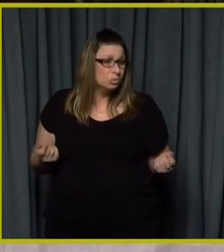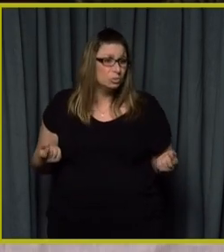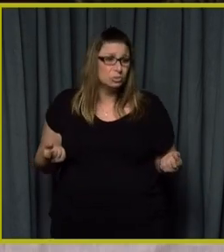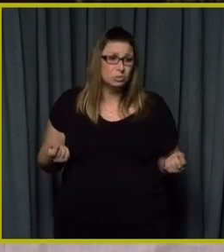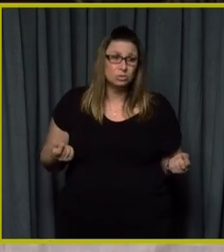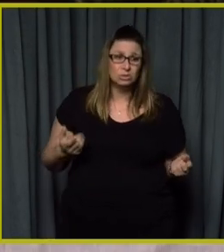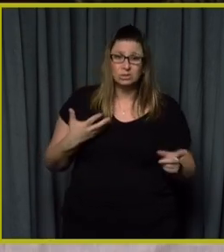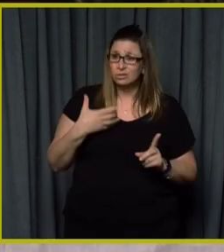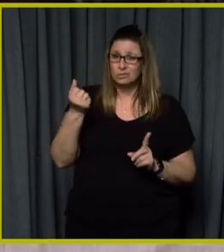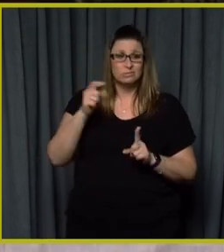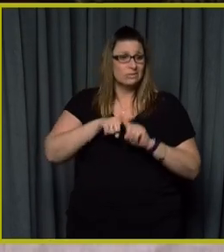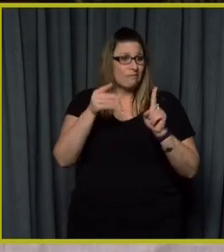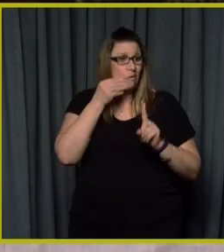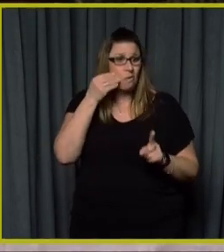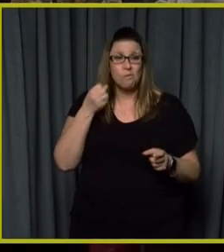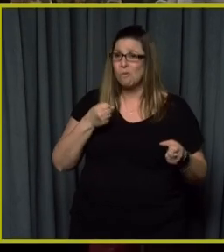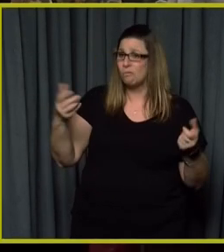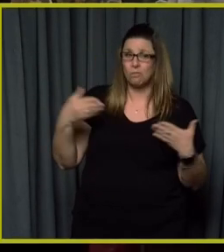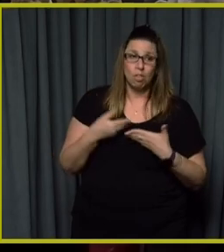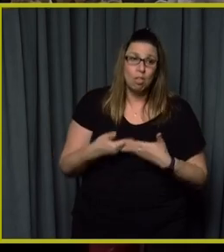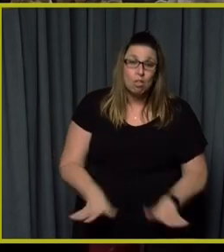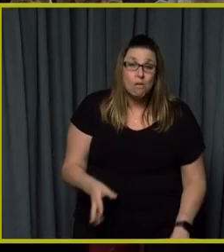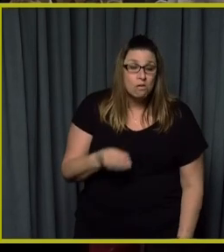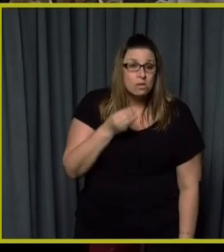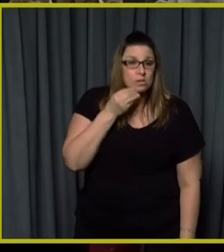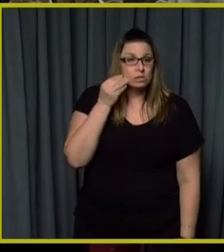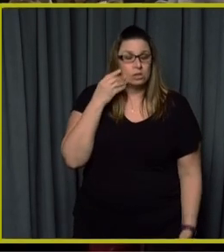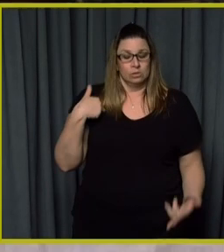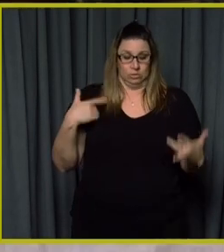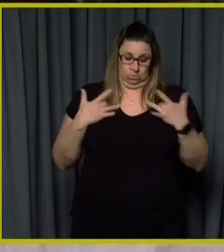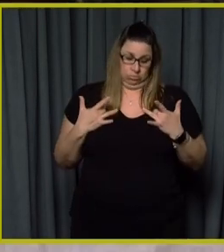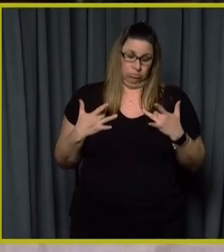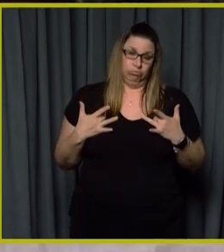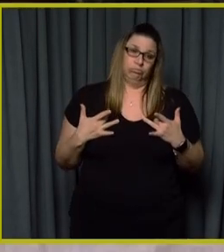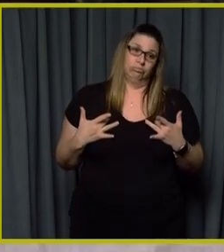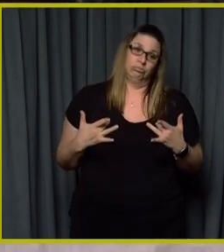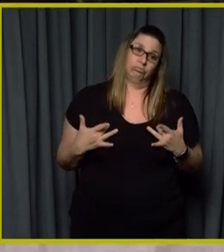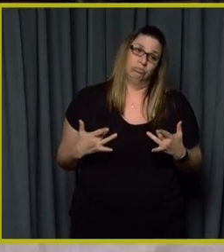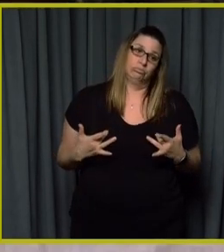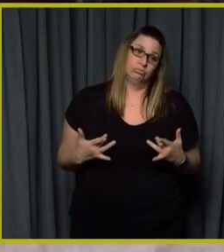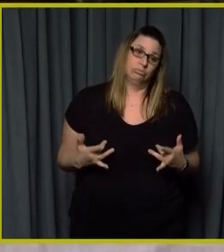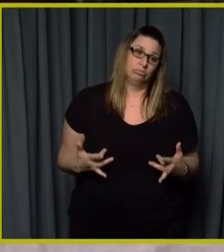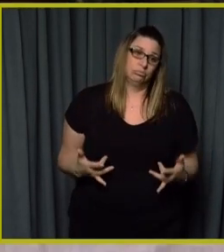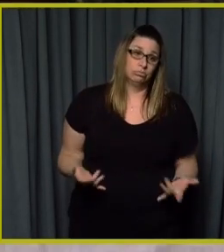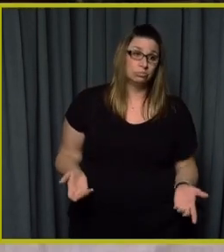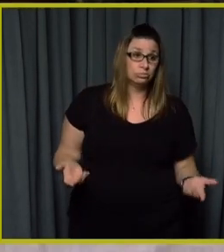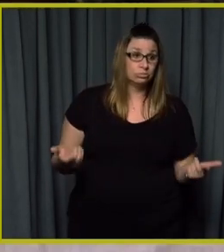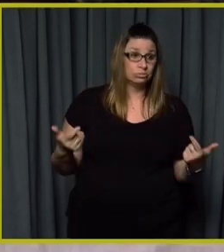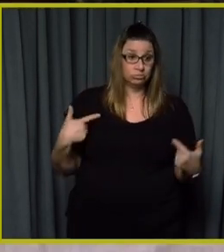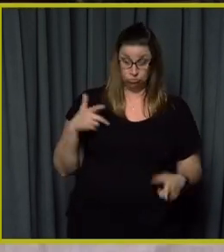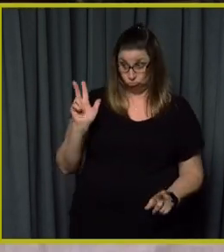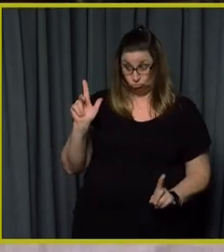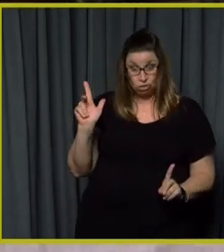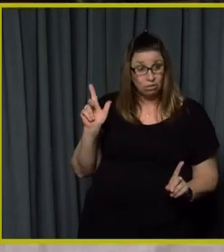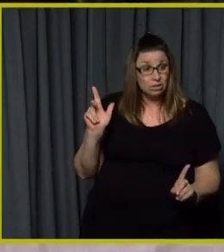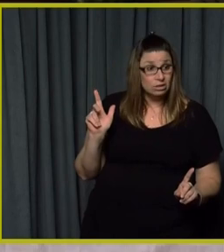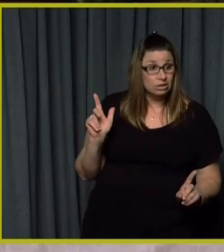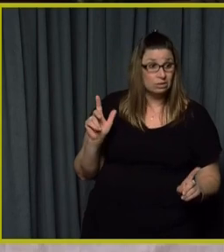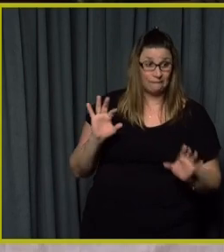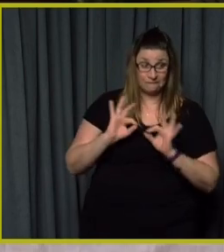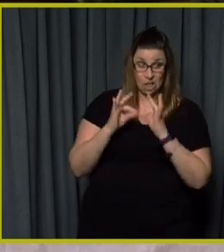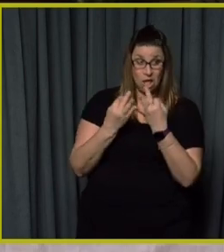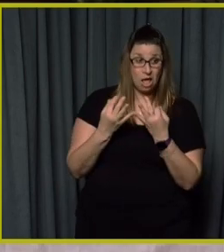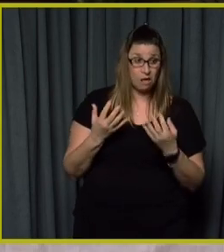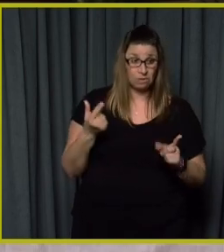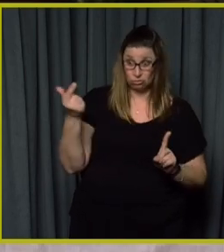it's not just about one of us. 23 families face eviction every day in